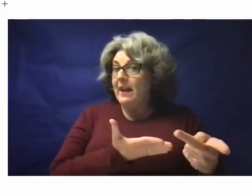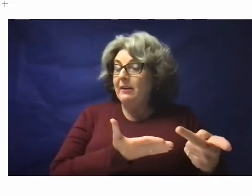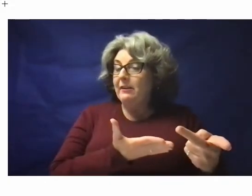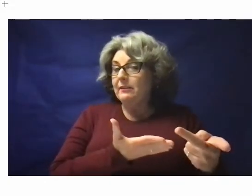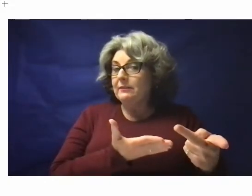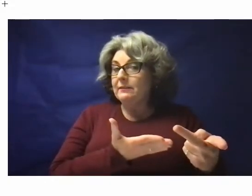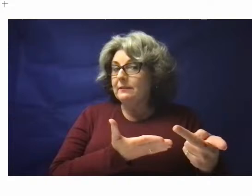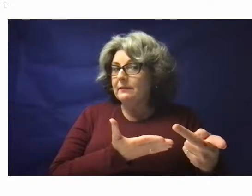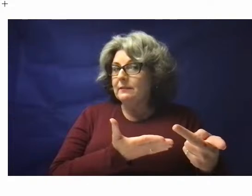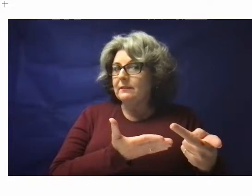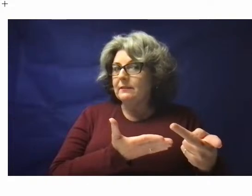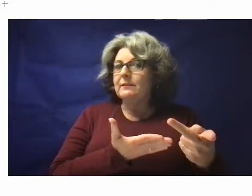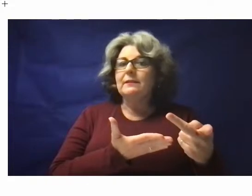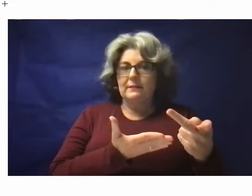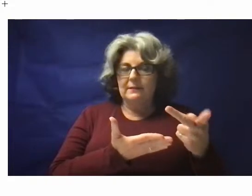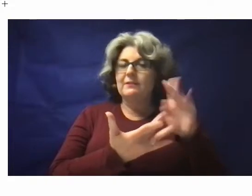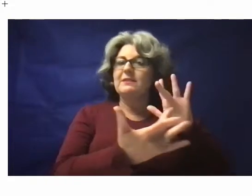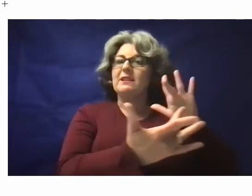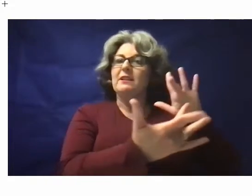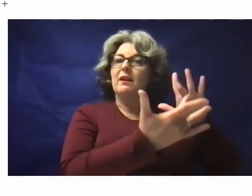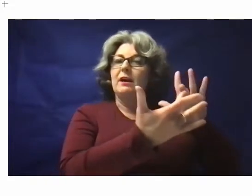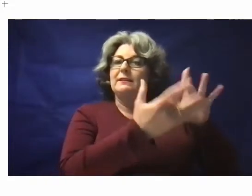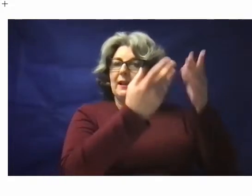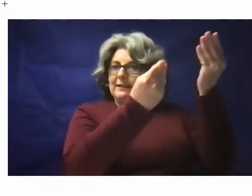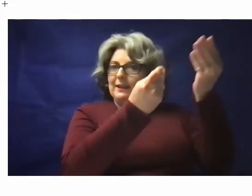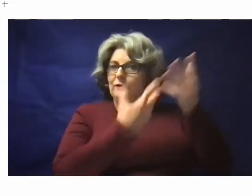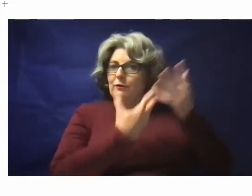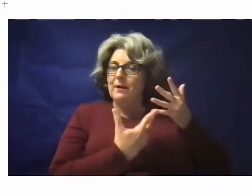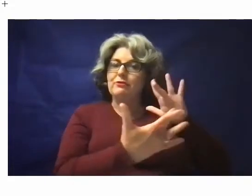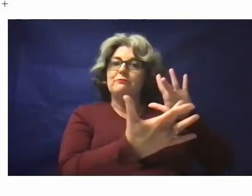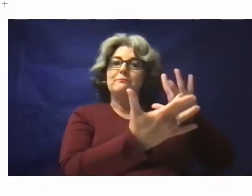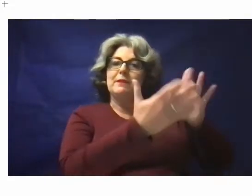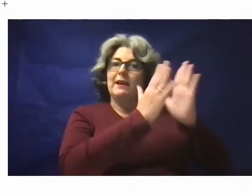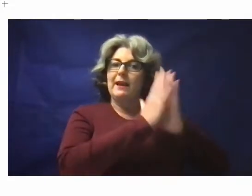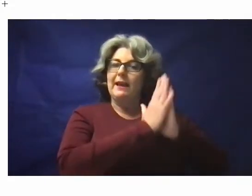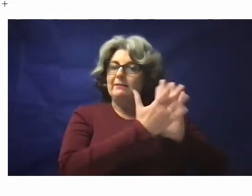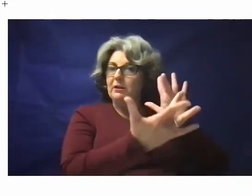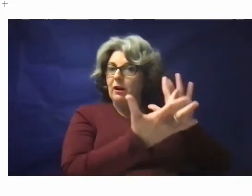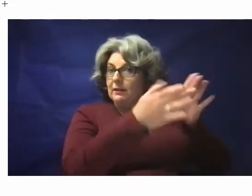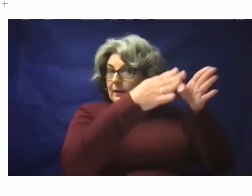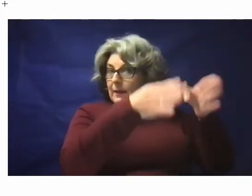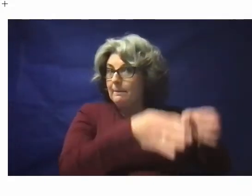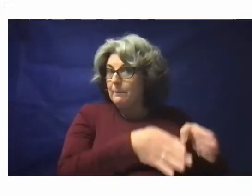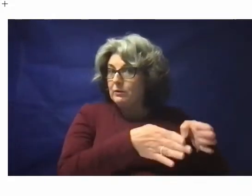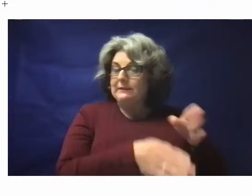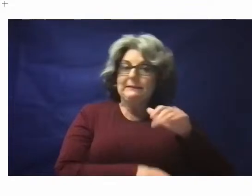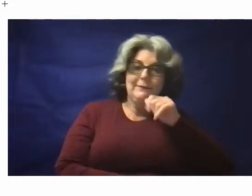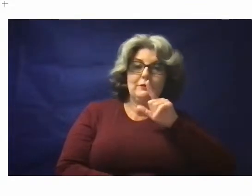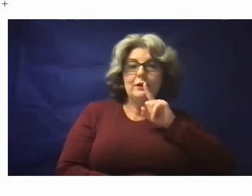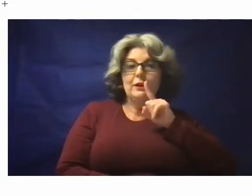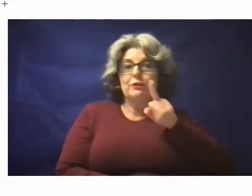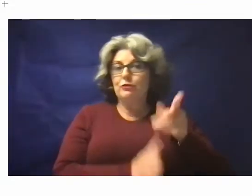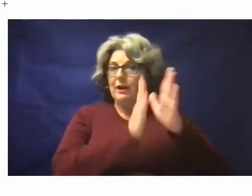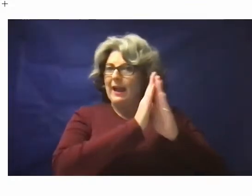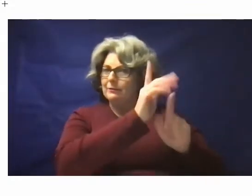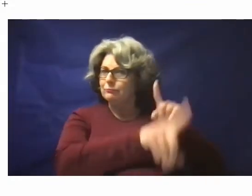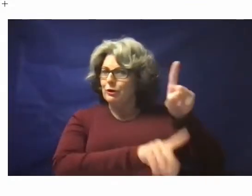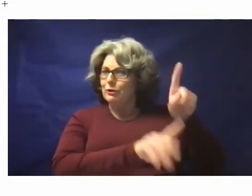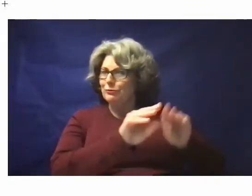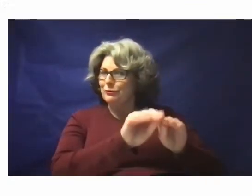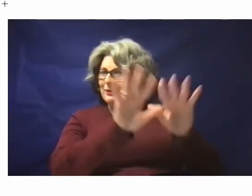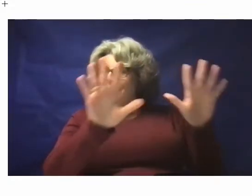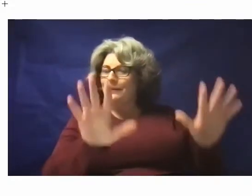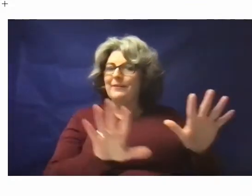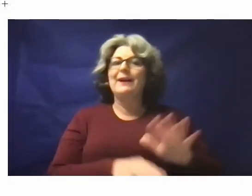there's that contact information at the bottom, and reach out and ask for some support. And if you feel like you're not sure, ask a few questions. It might take a little longer